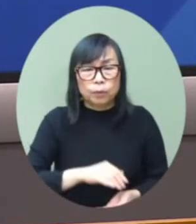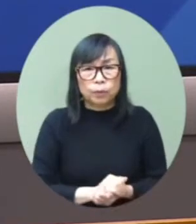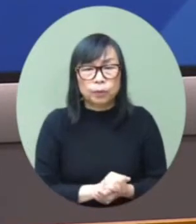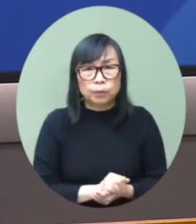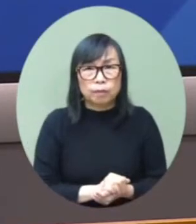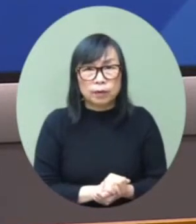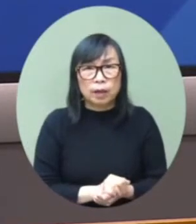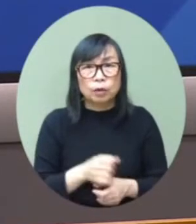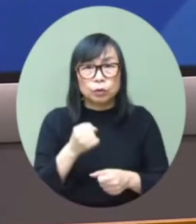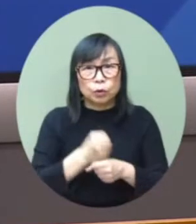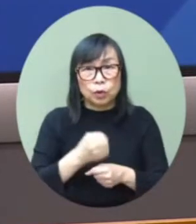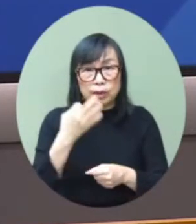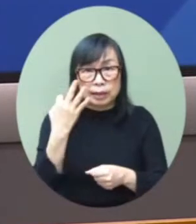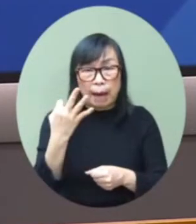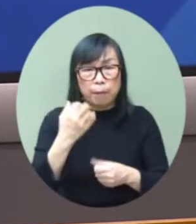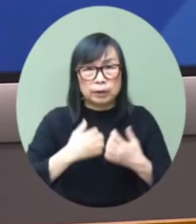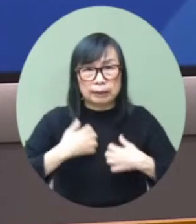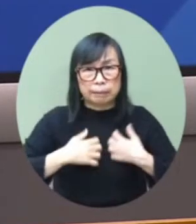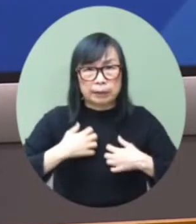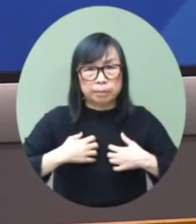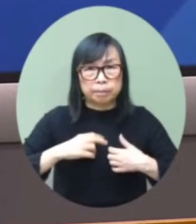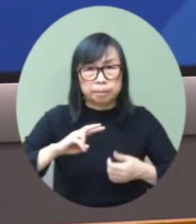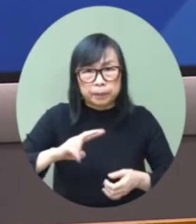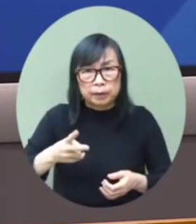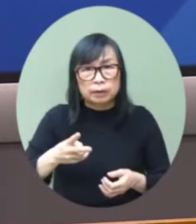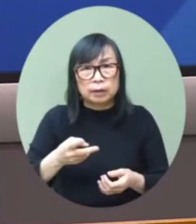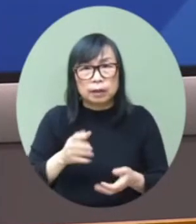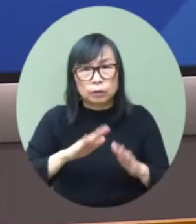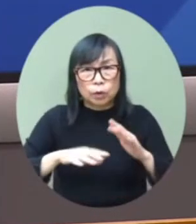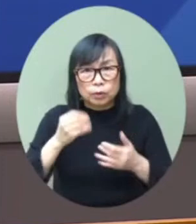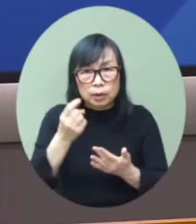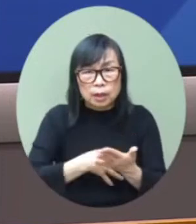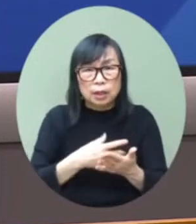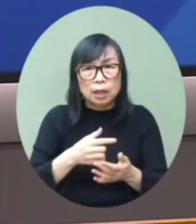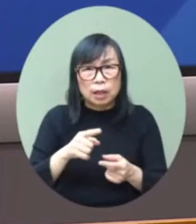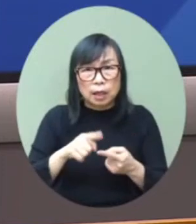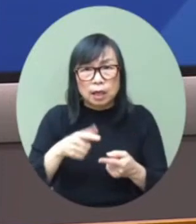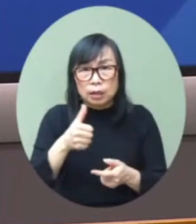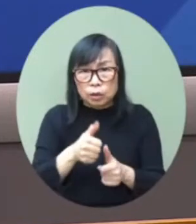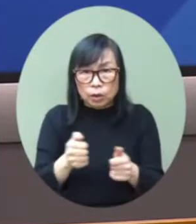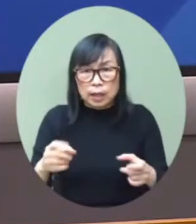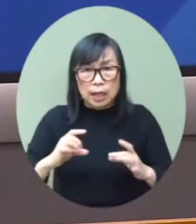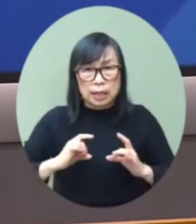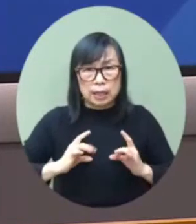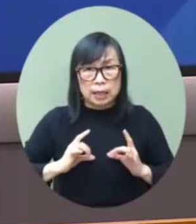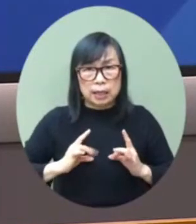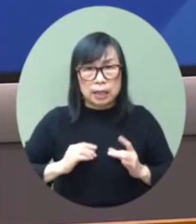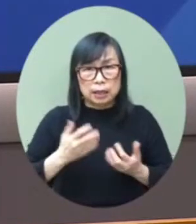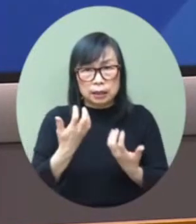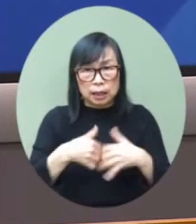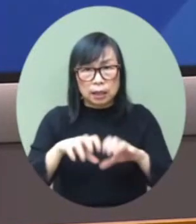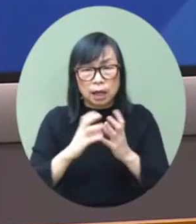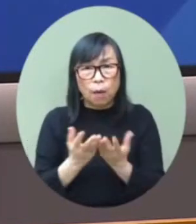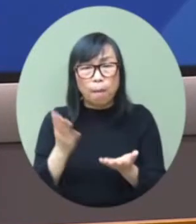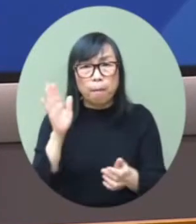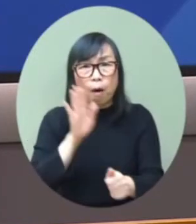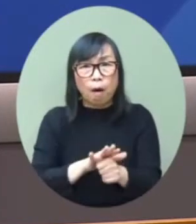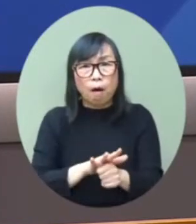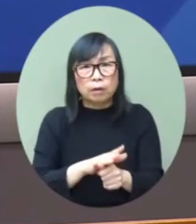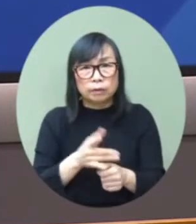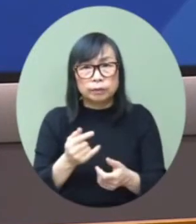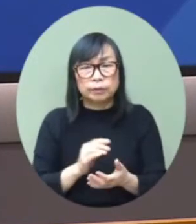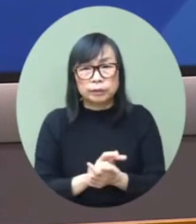quickly ran out. And therefore, we implemented 3 emergency measures. And first, And thanks to the help of the